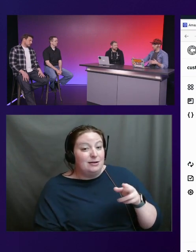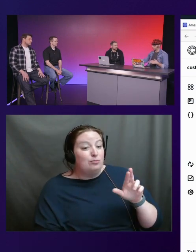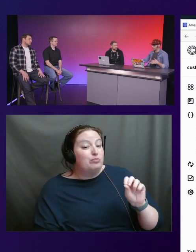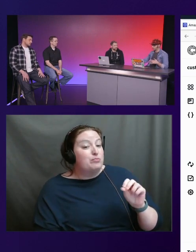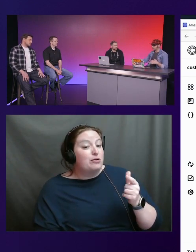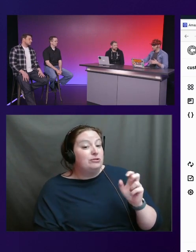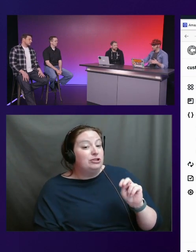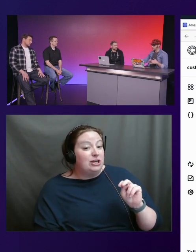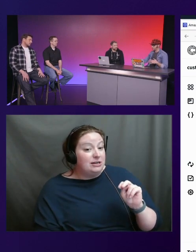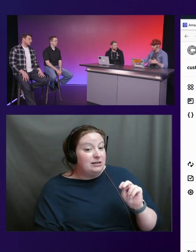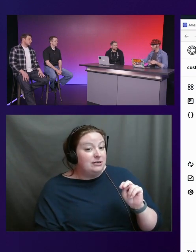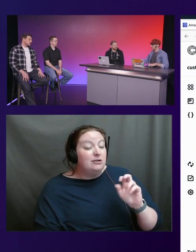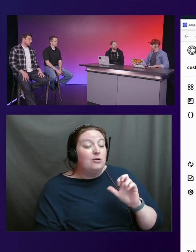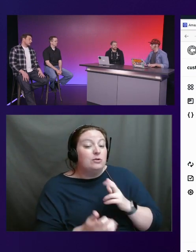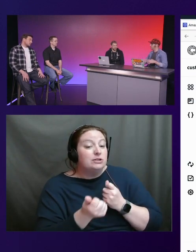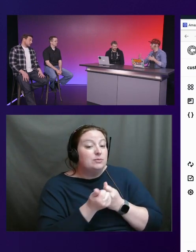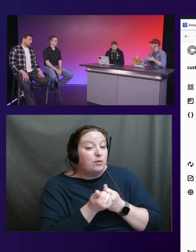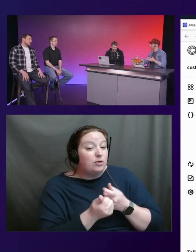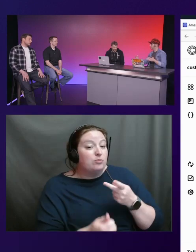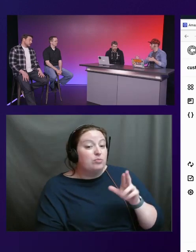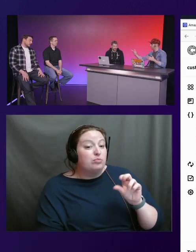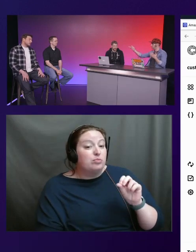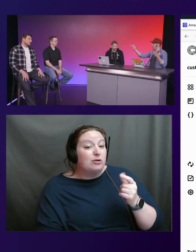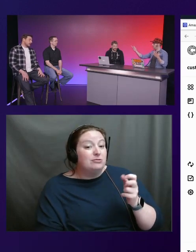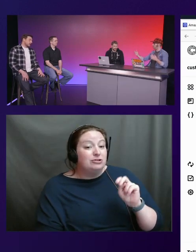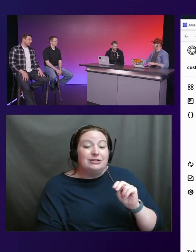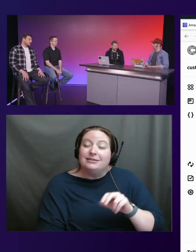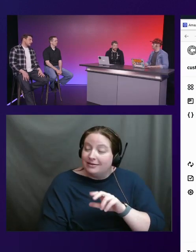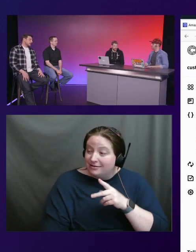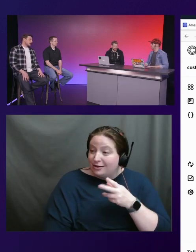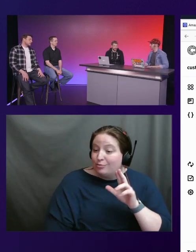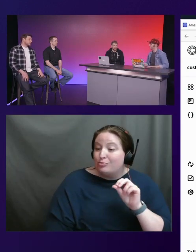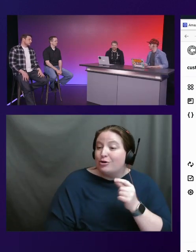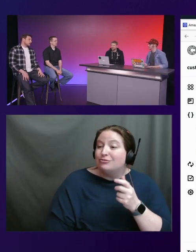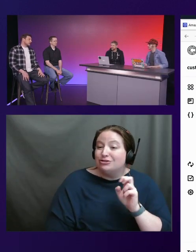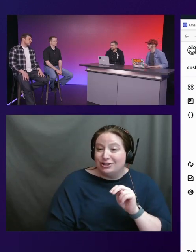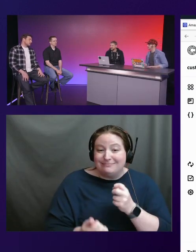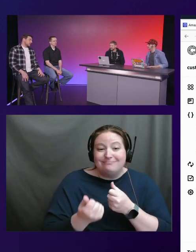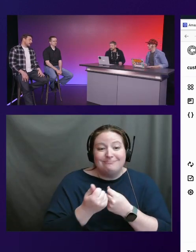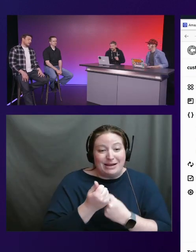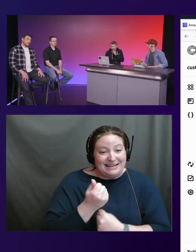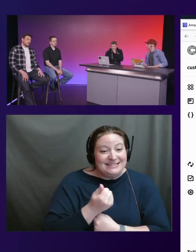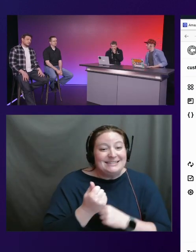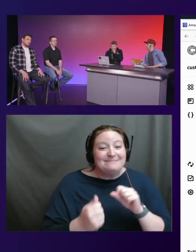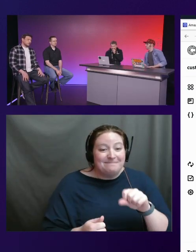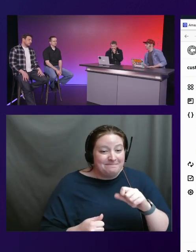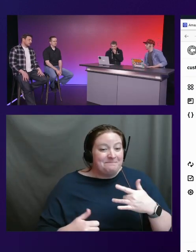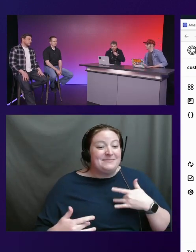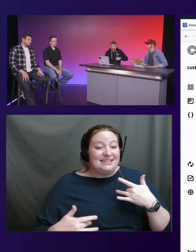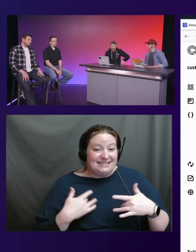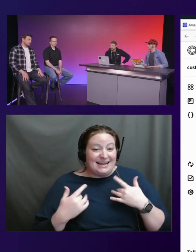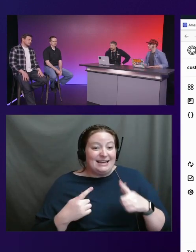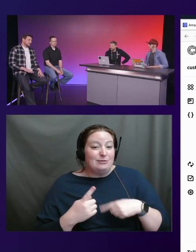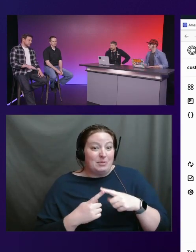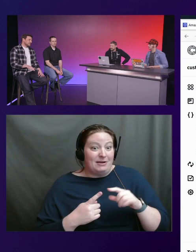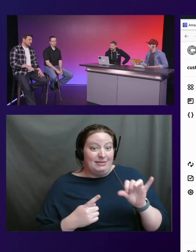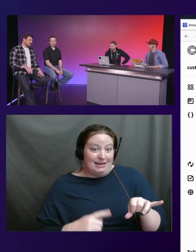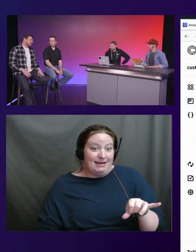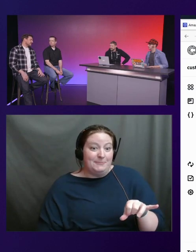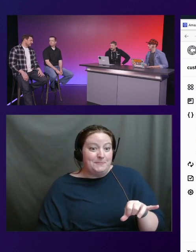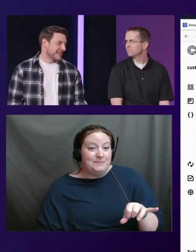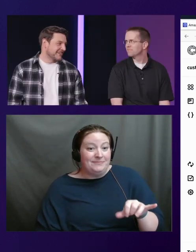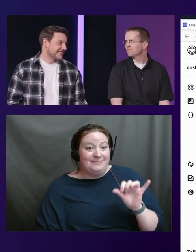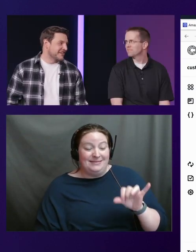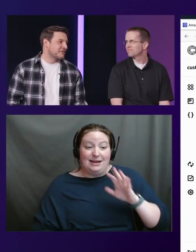they support Progen based templates? They Or are based on a Progen different- based. Oh, Yeah. there you go. Yep. Okay. Yeah, we're super excited about that. That was a